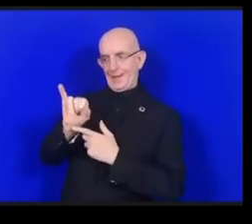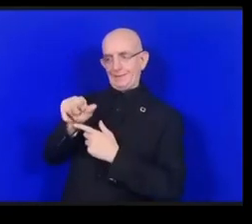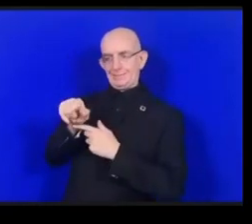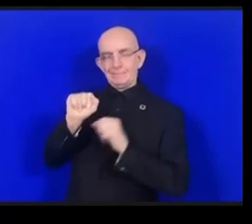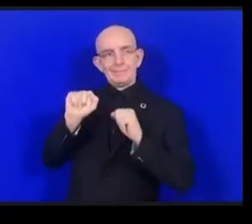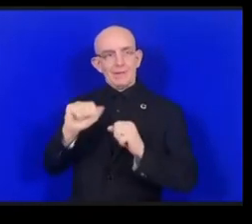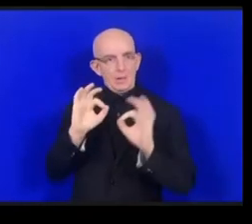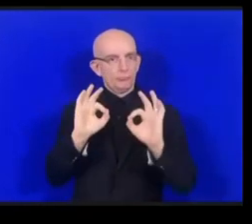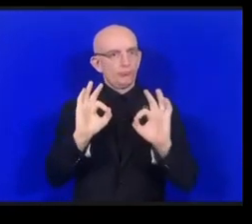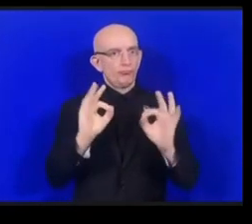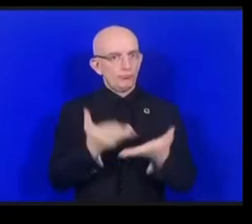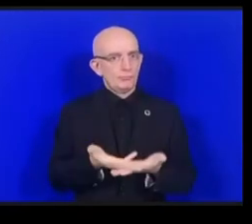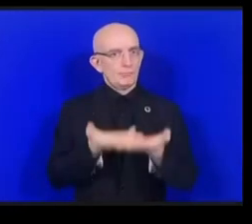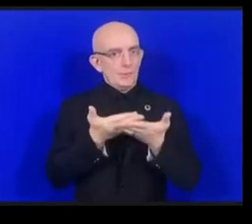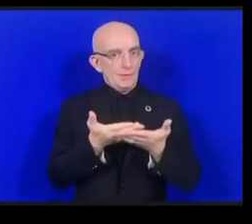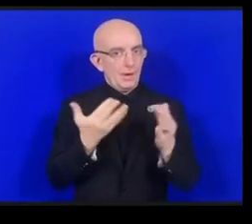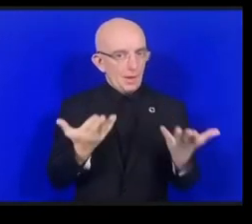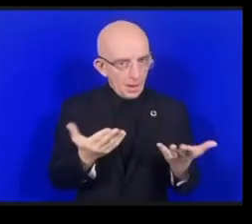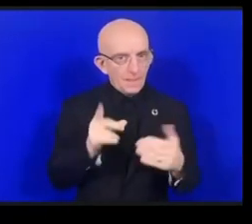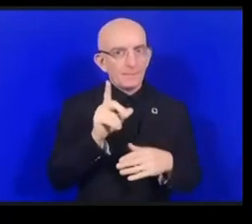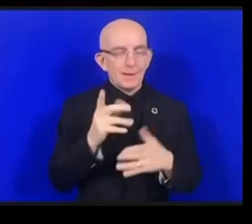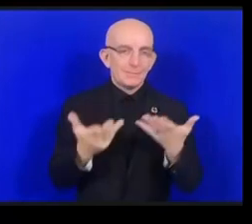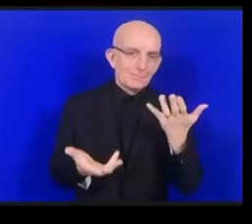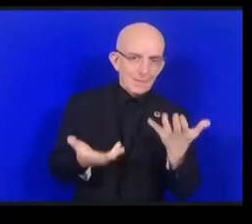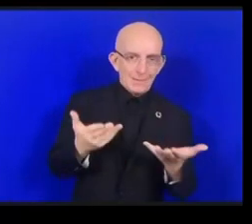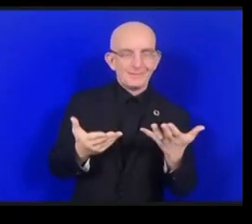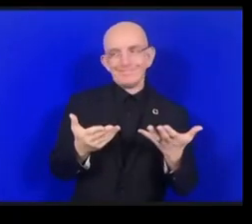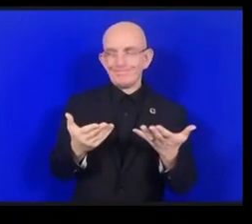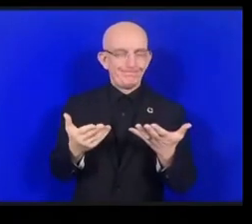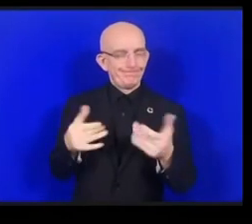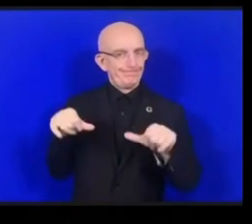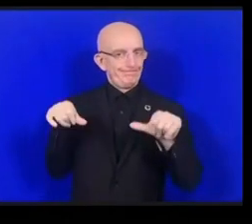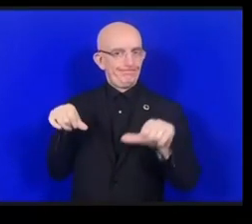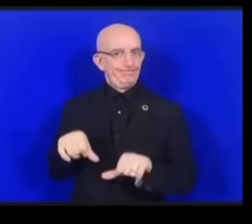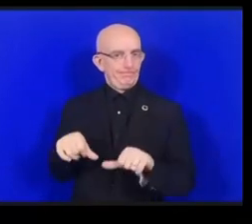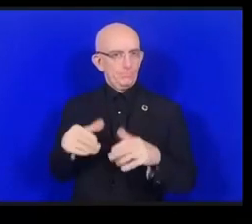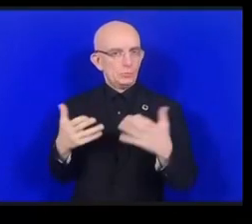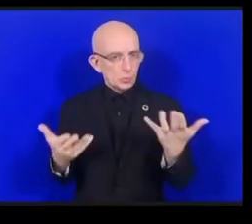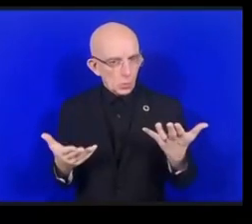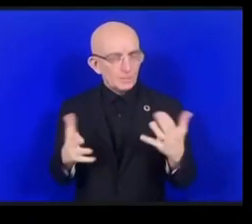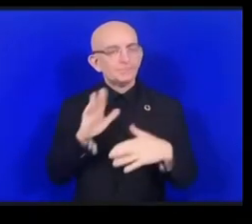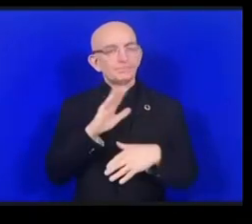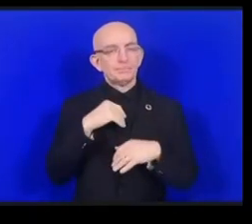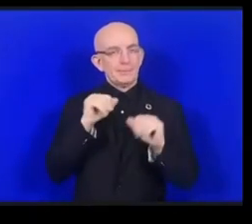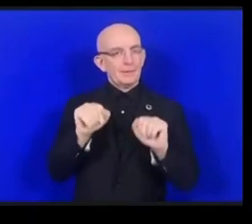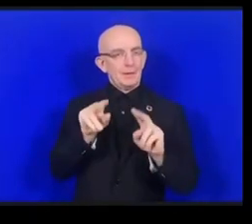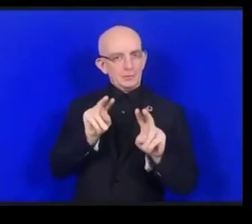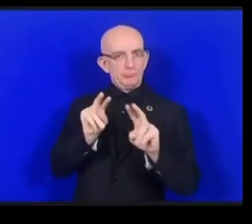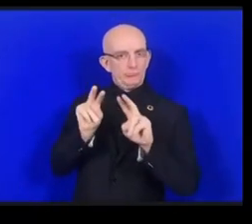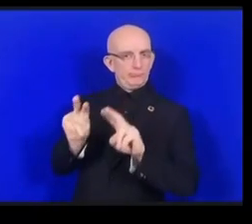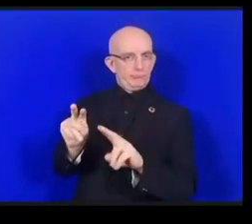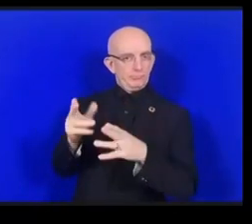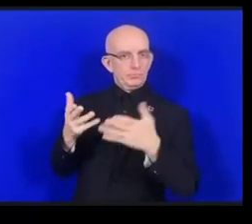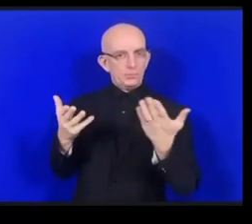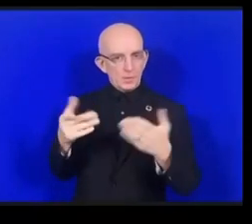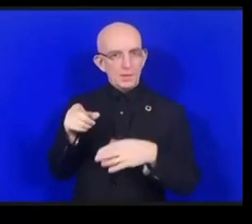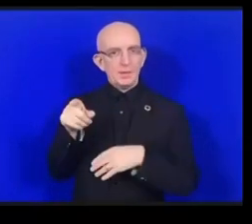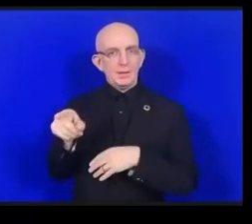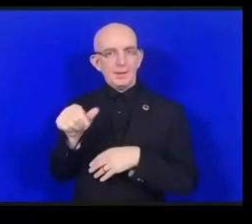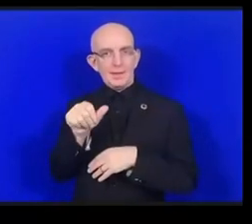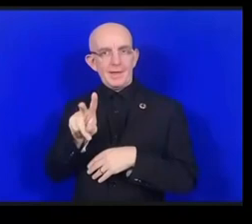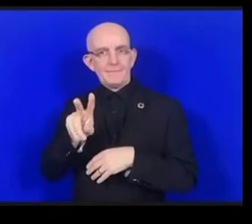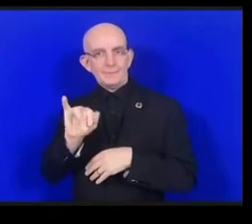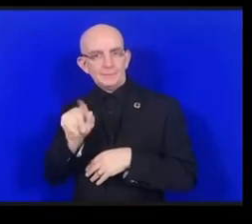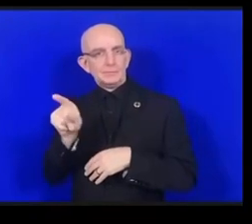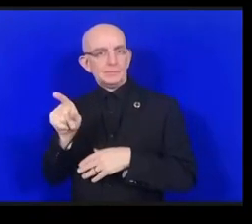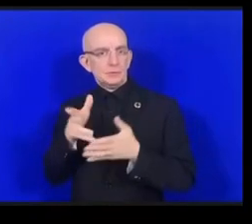for the dynamic Collis on internet of things and uh also uh DCI iot